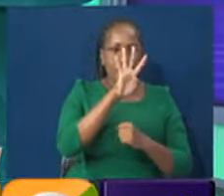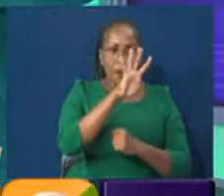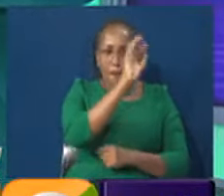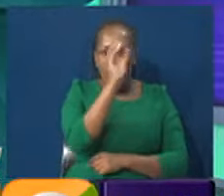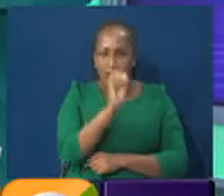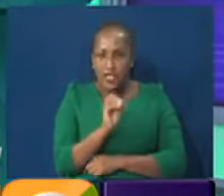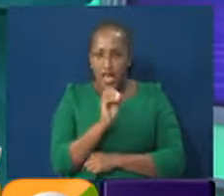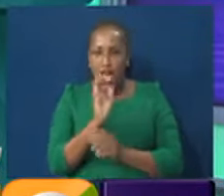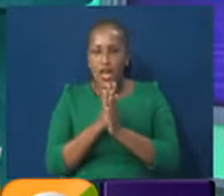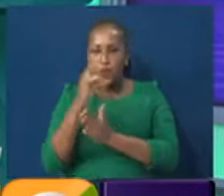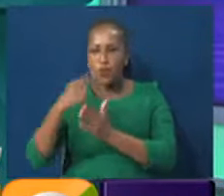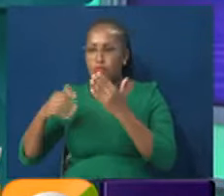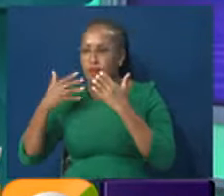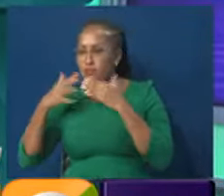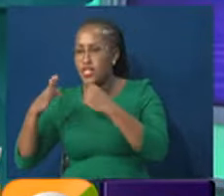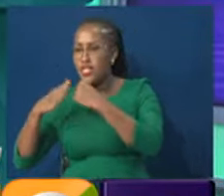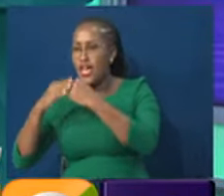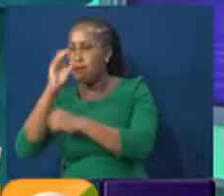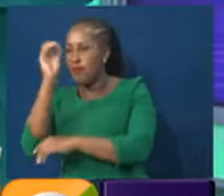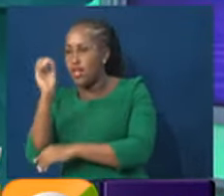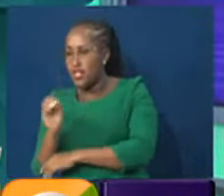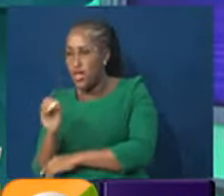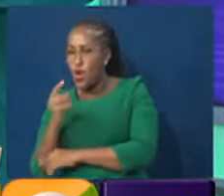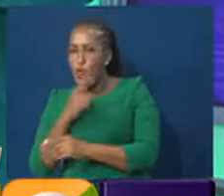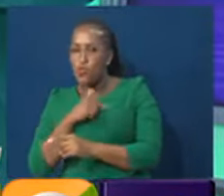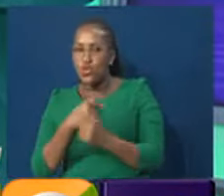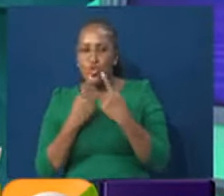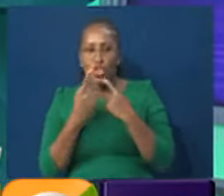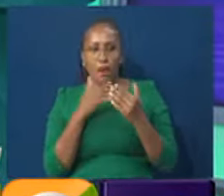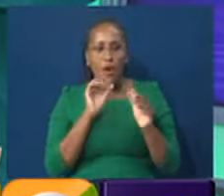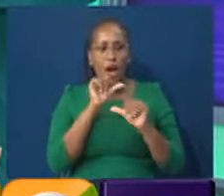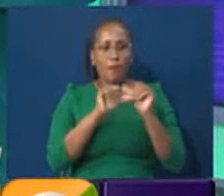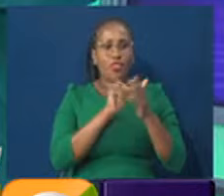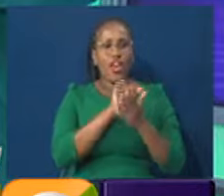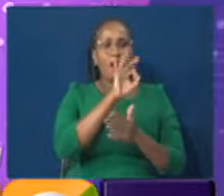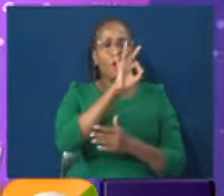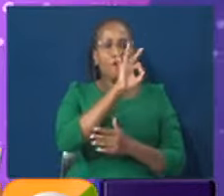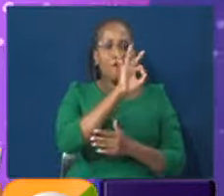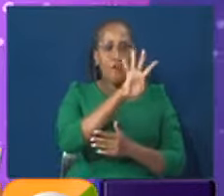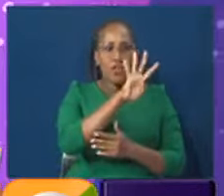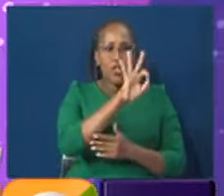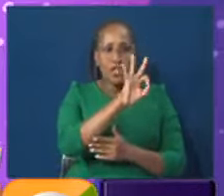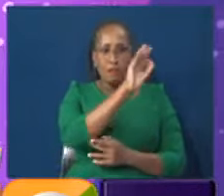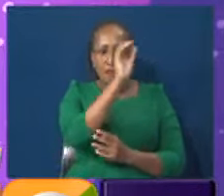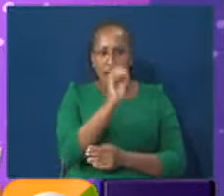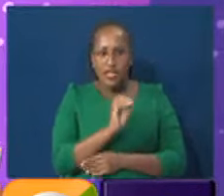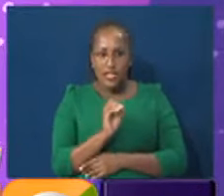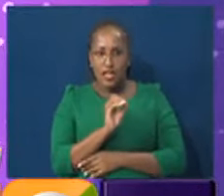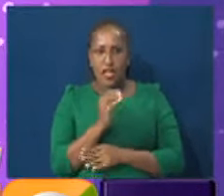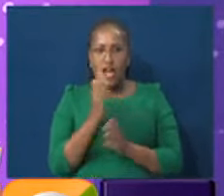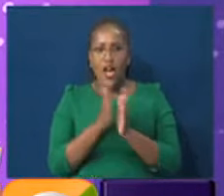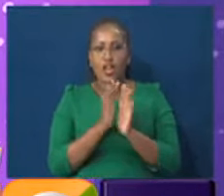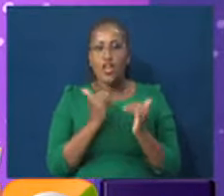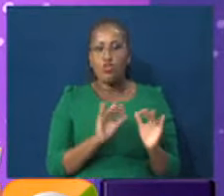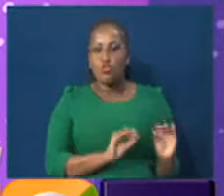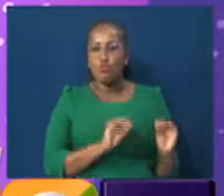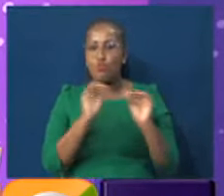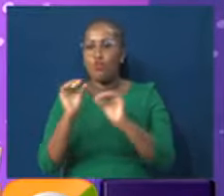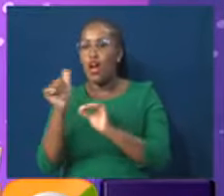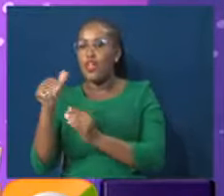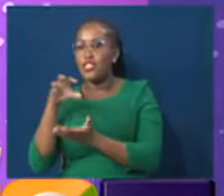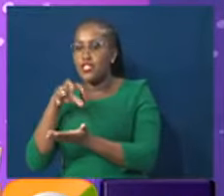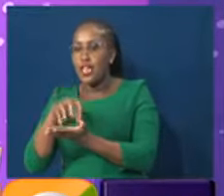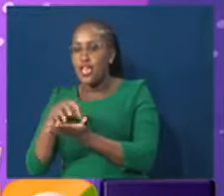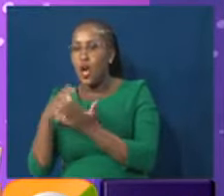at 9%. And we'll dig deeper into what that 43% actually is in terms of the projects. But let's quickly cross over to the Shareholder Center, where